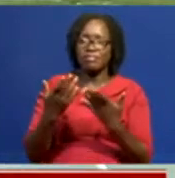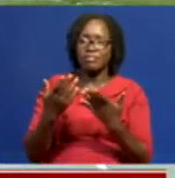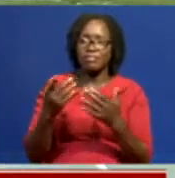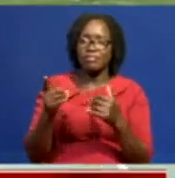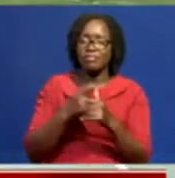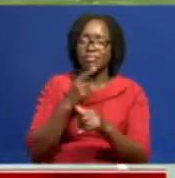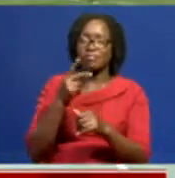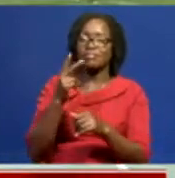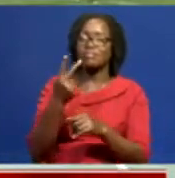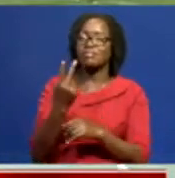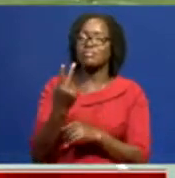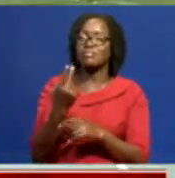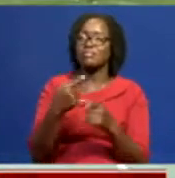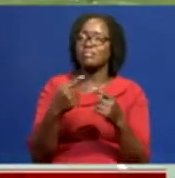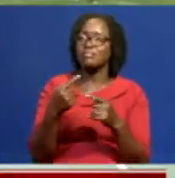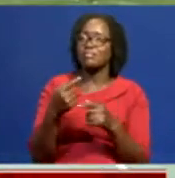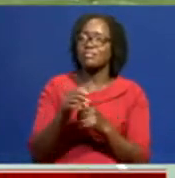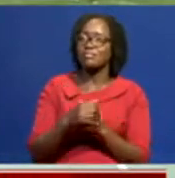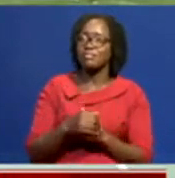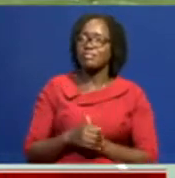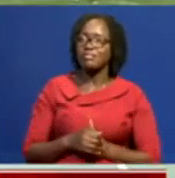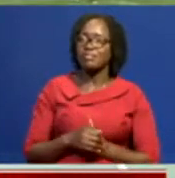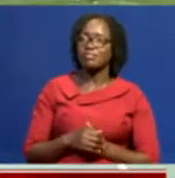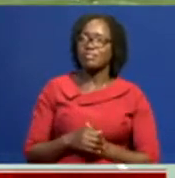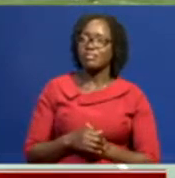first two.